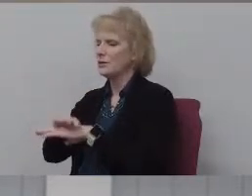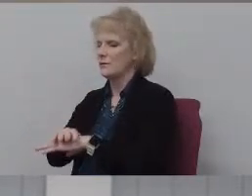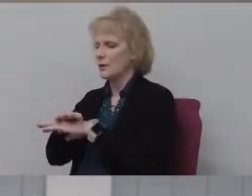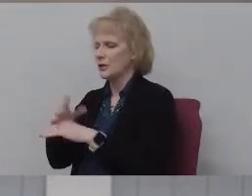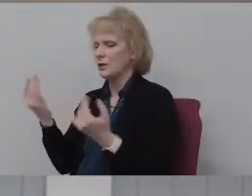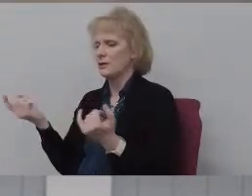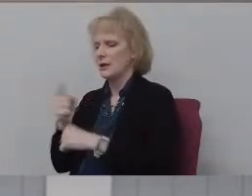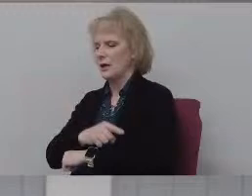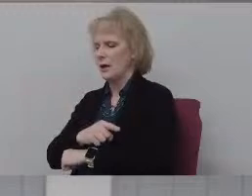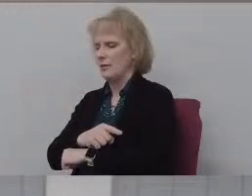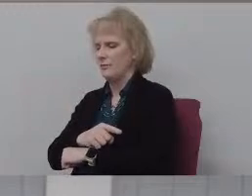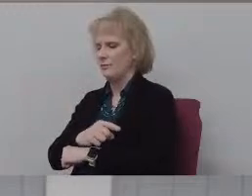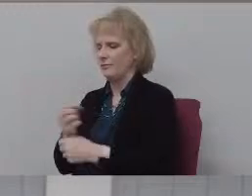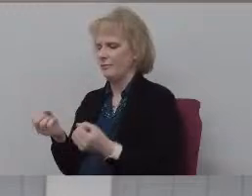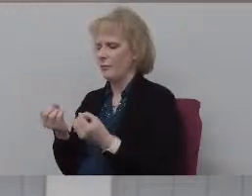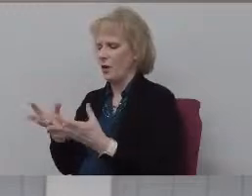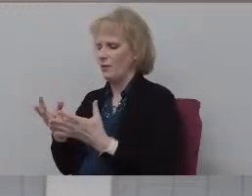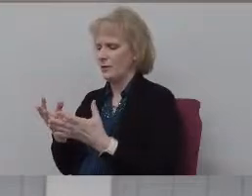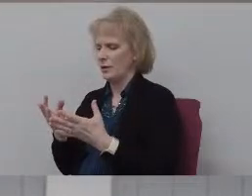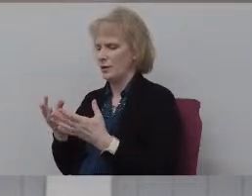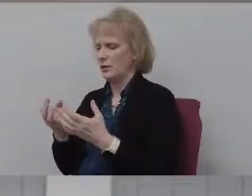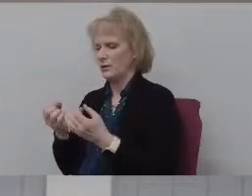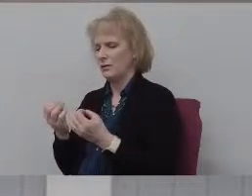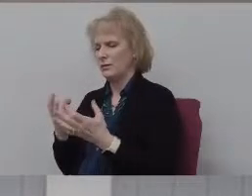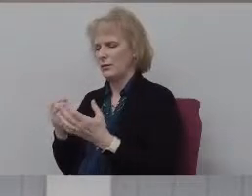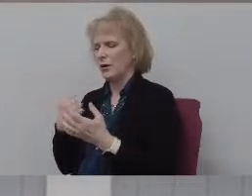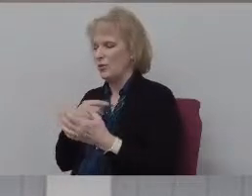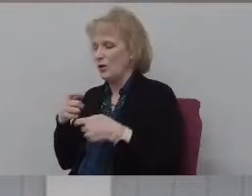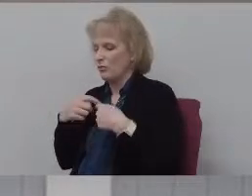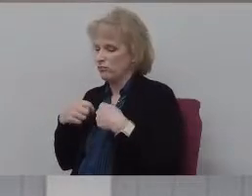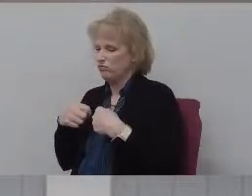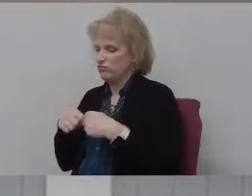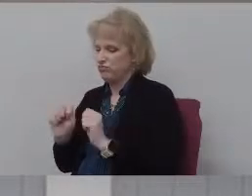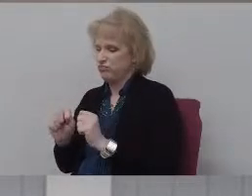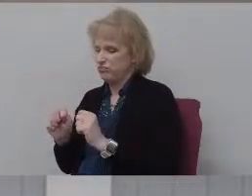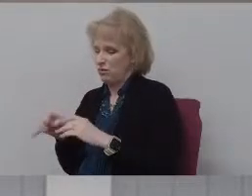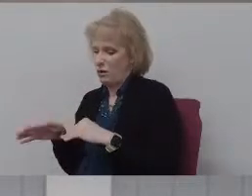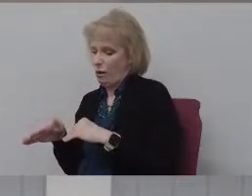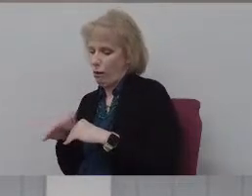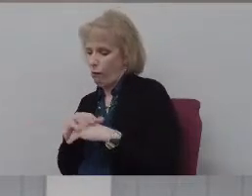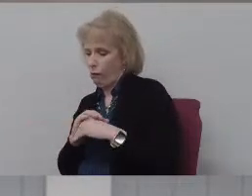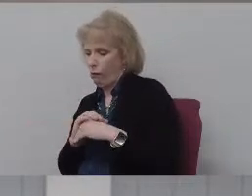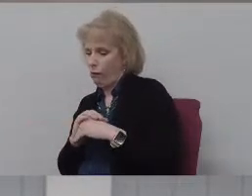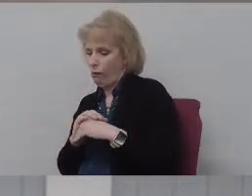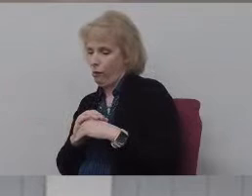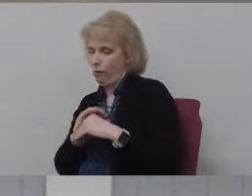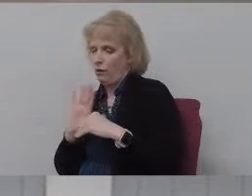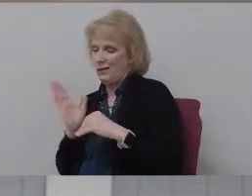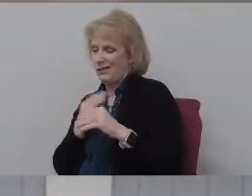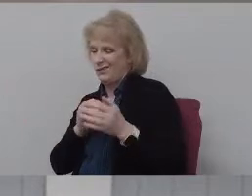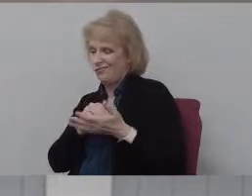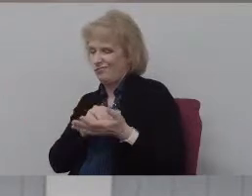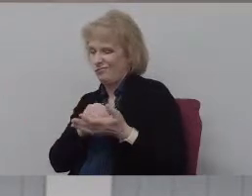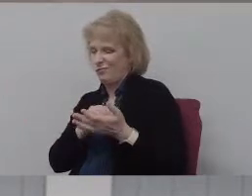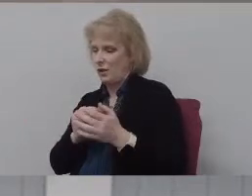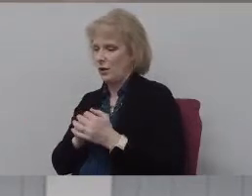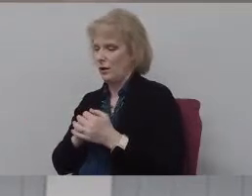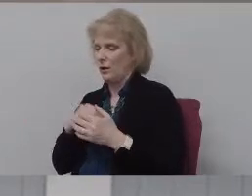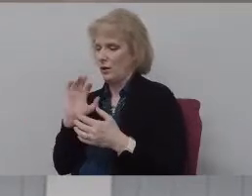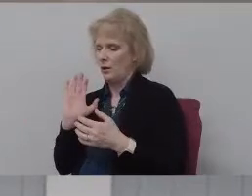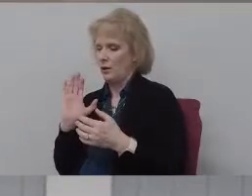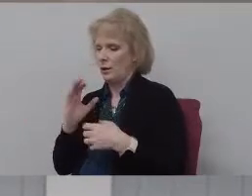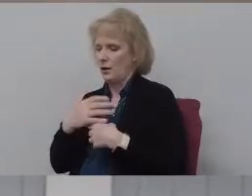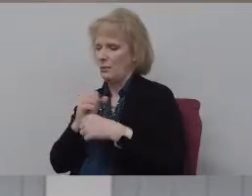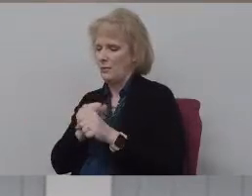today. So often, you know, we try to cover our up, make ourselves